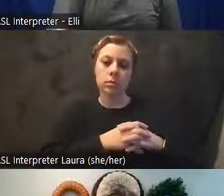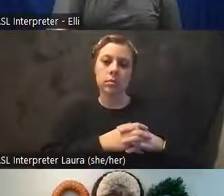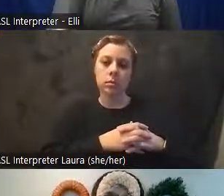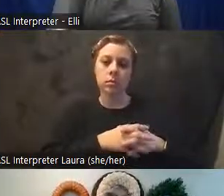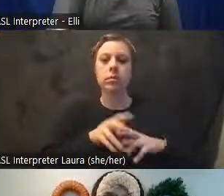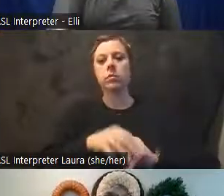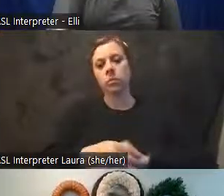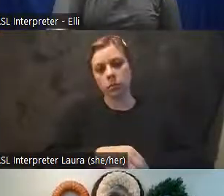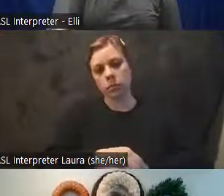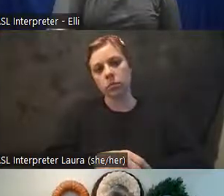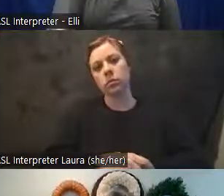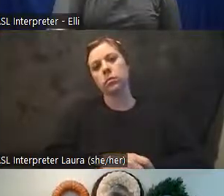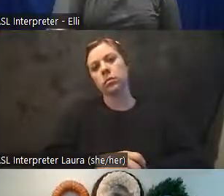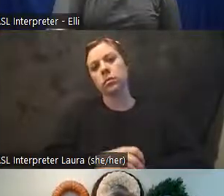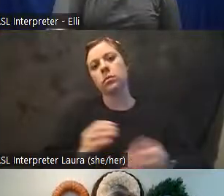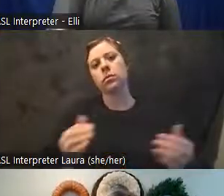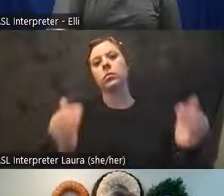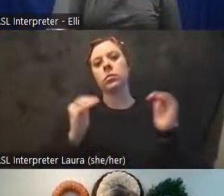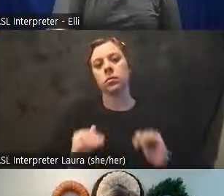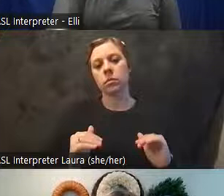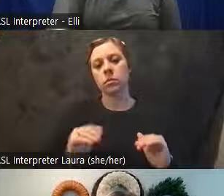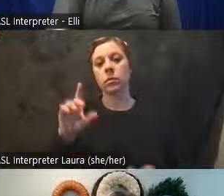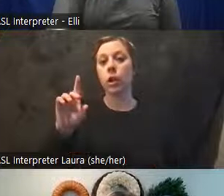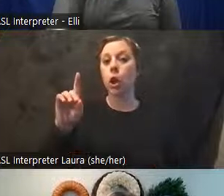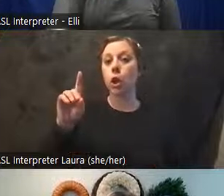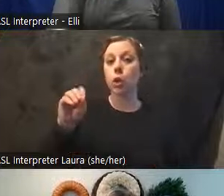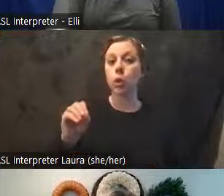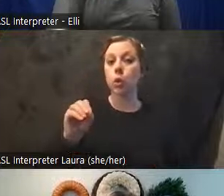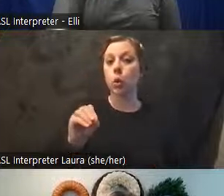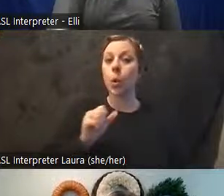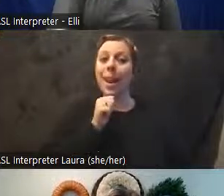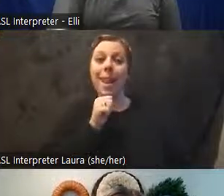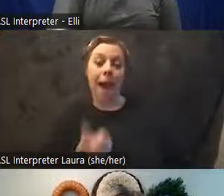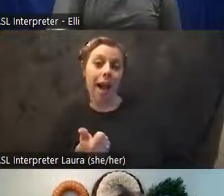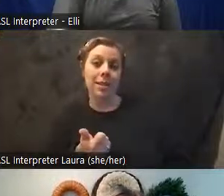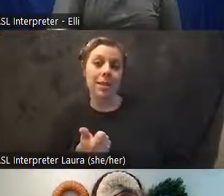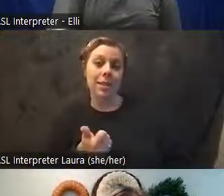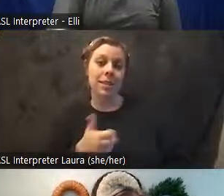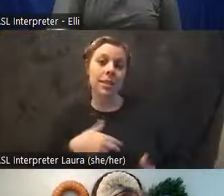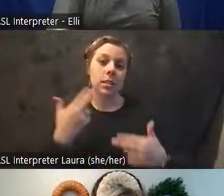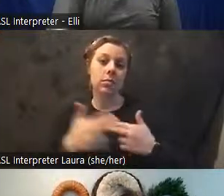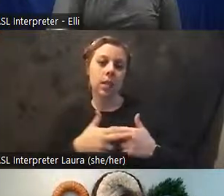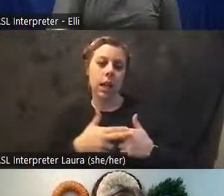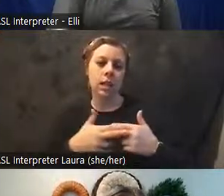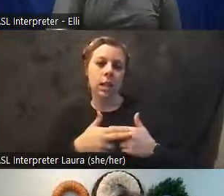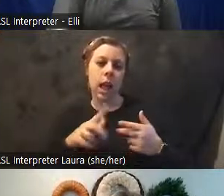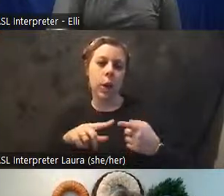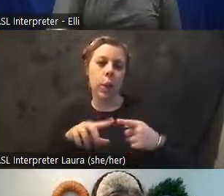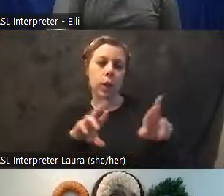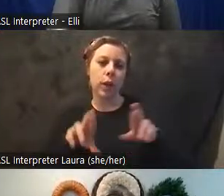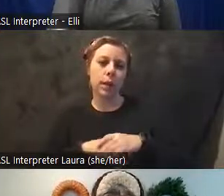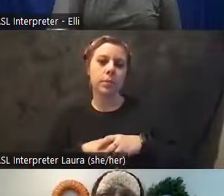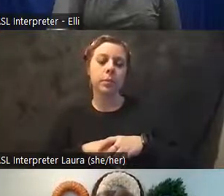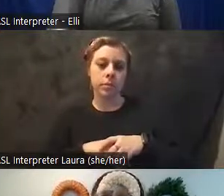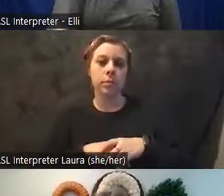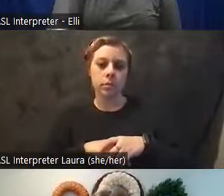So moving on to do nots when you're ready. So it's important to